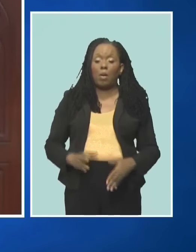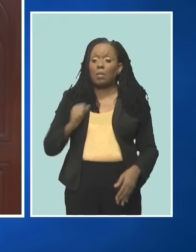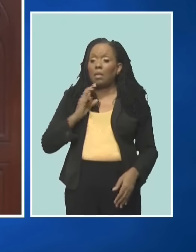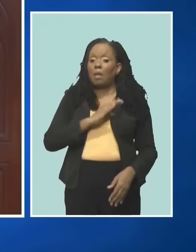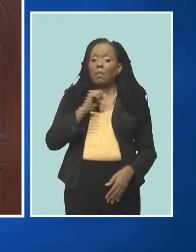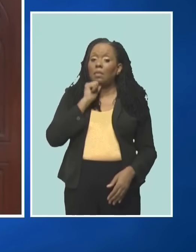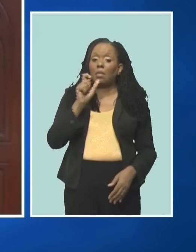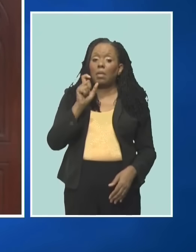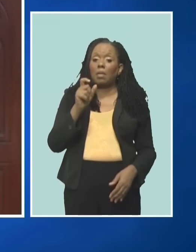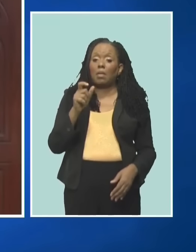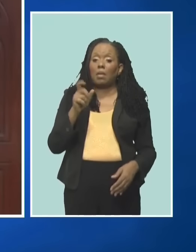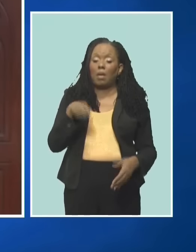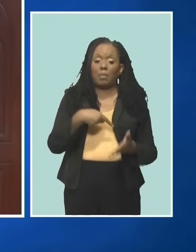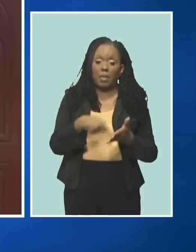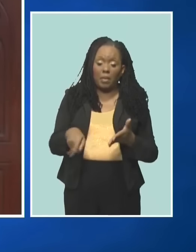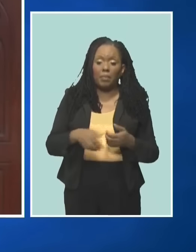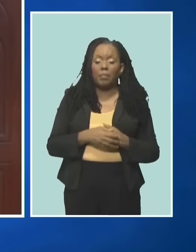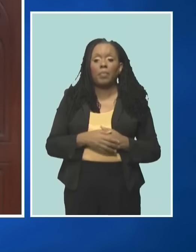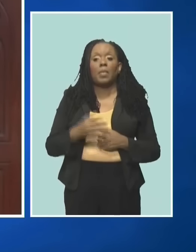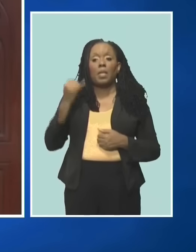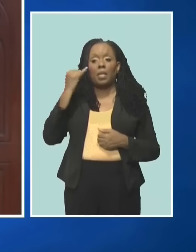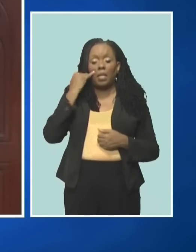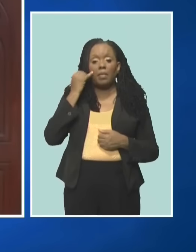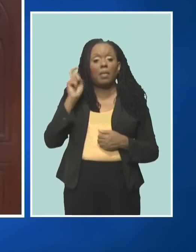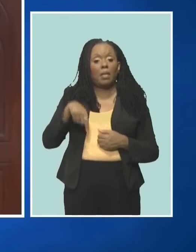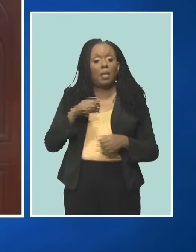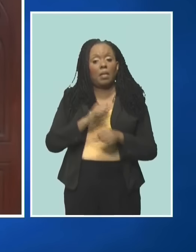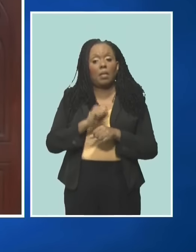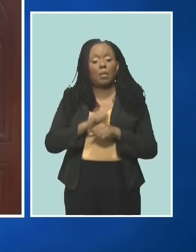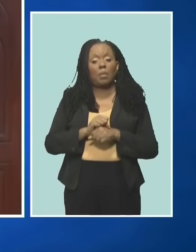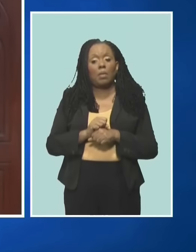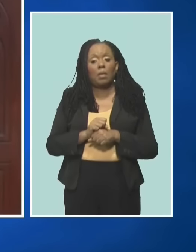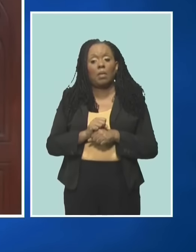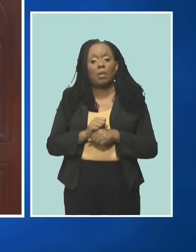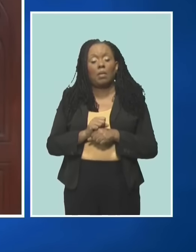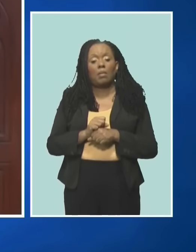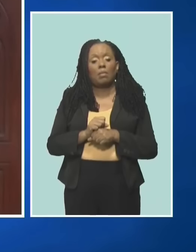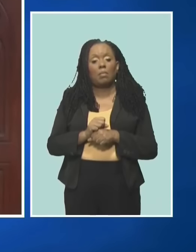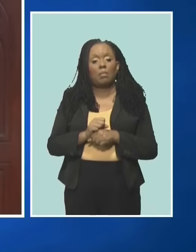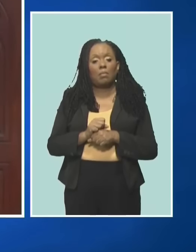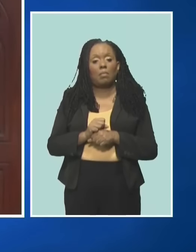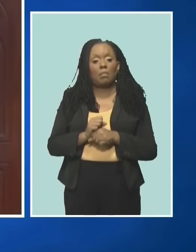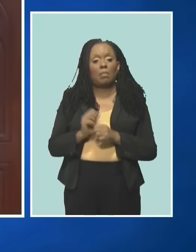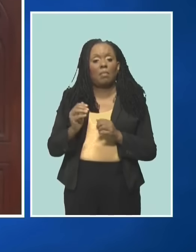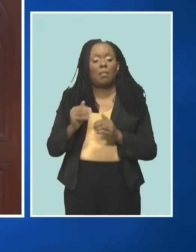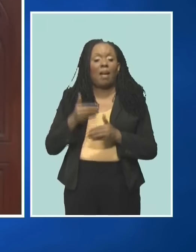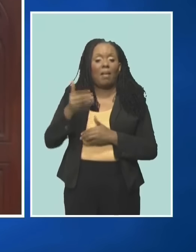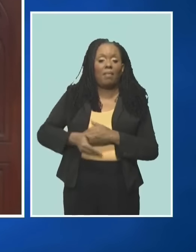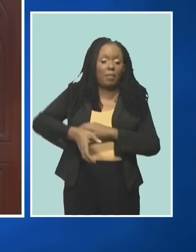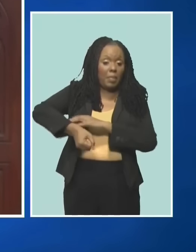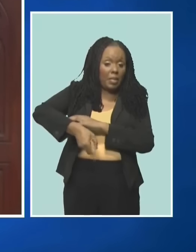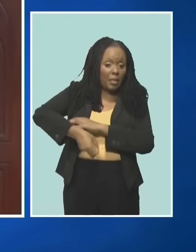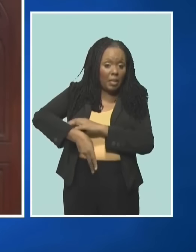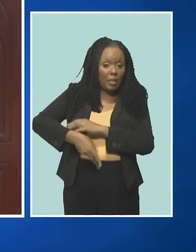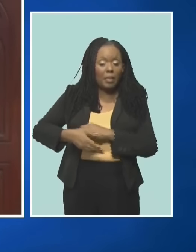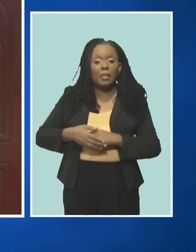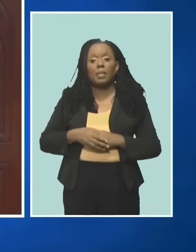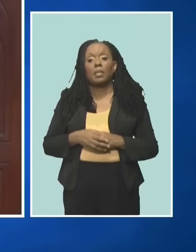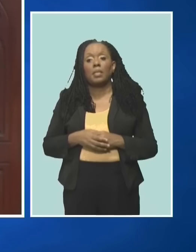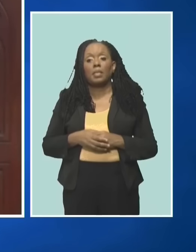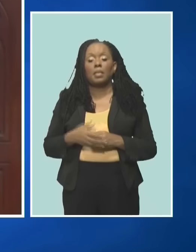Where an employee is required to work beyond 12 o'clock midnight, the employer shall provide for the